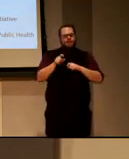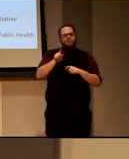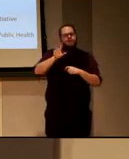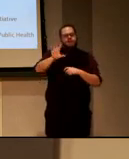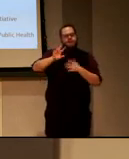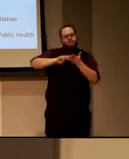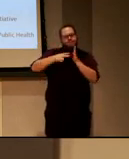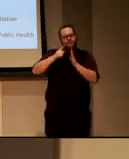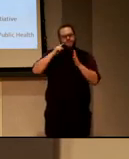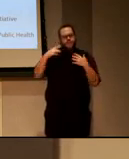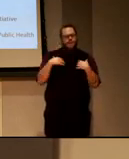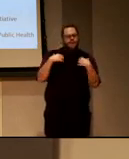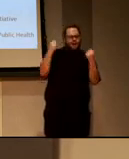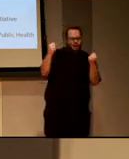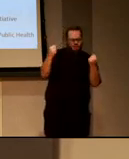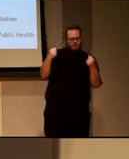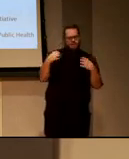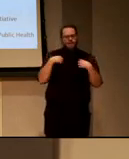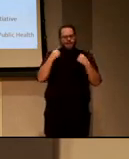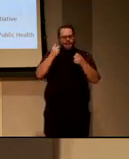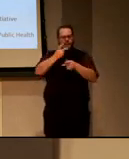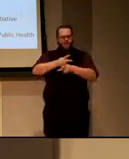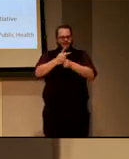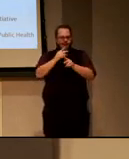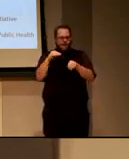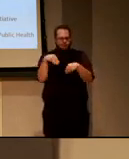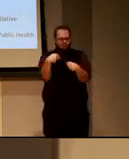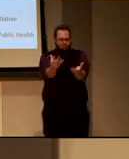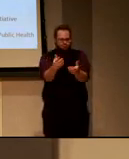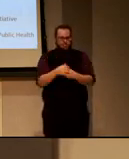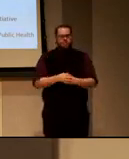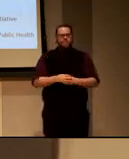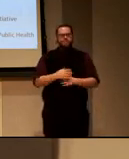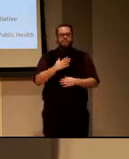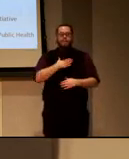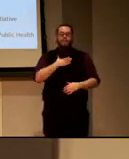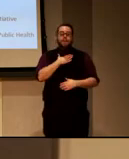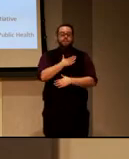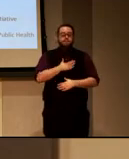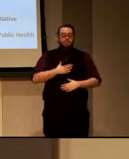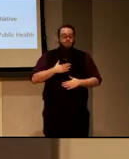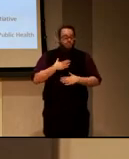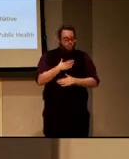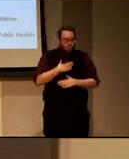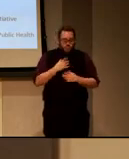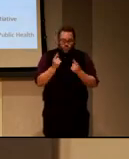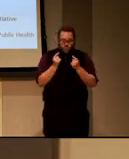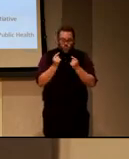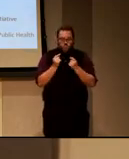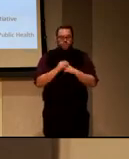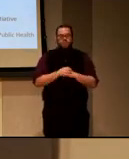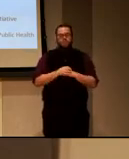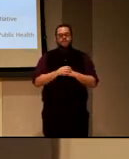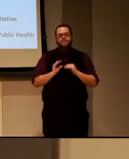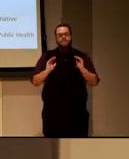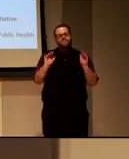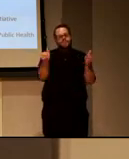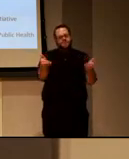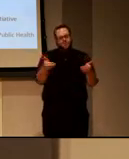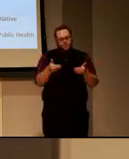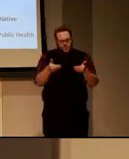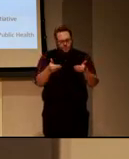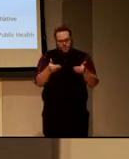health and healthcare delivery. And it is my pleasure to introduce to you,